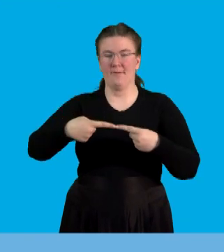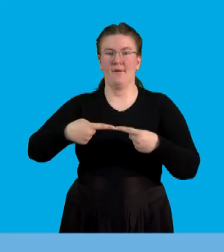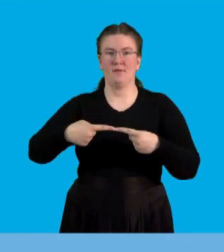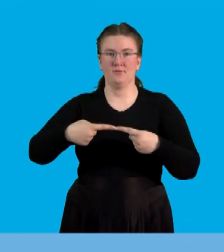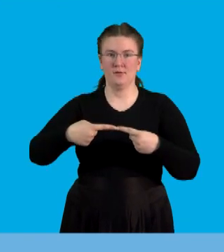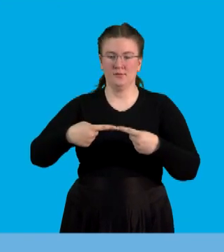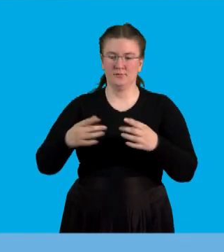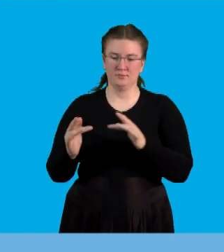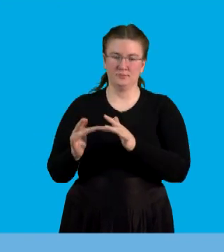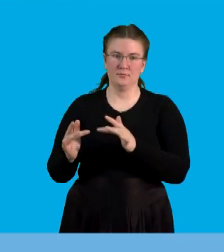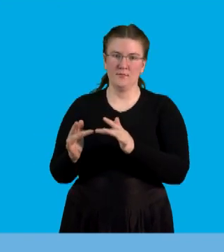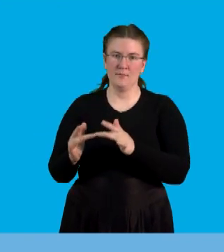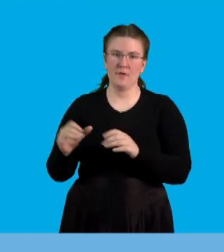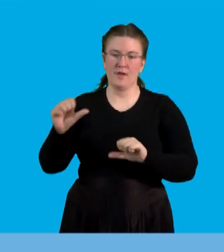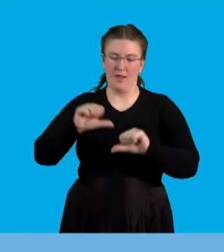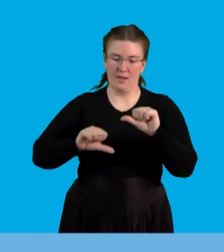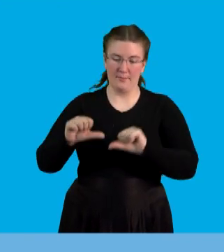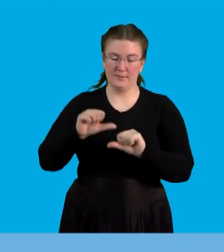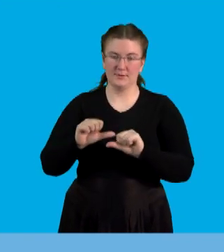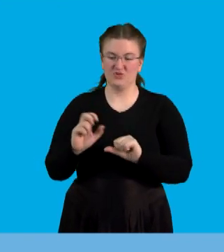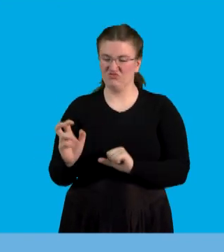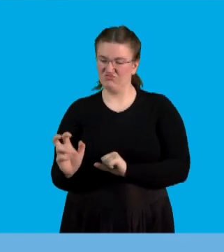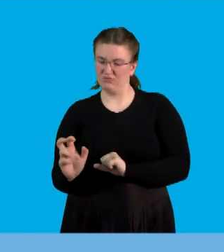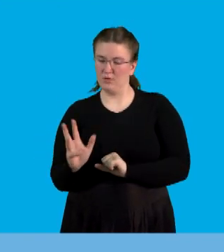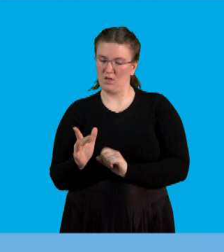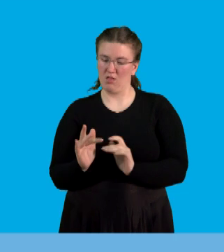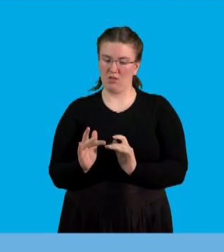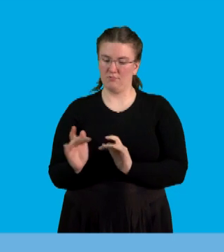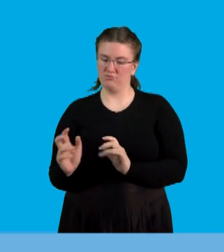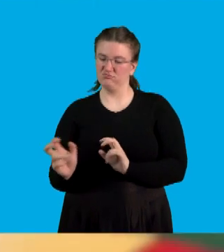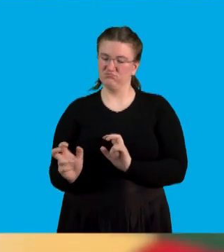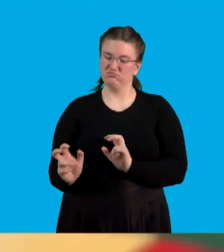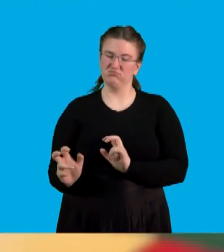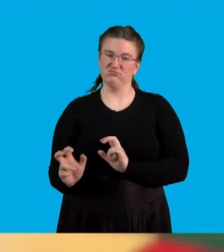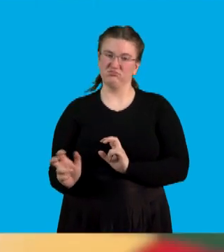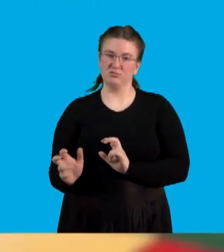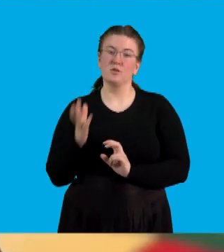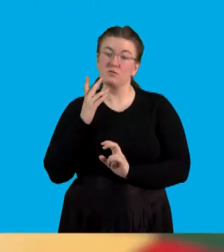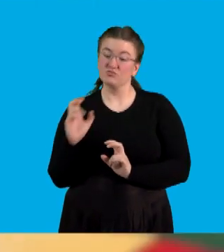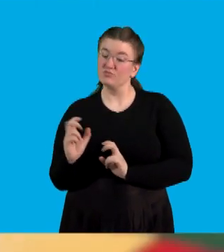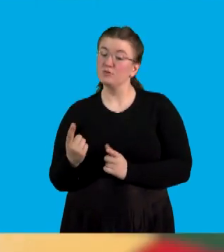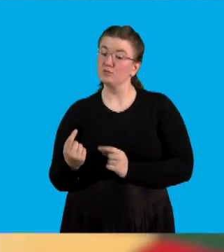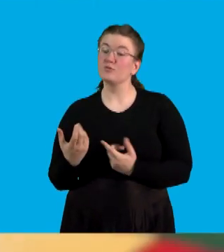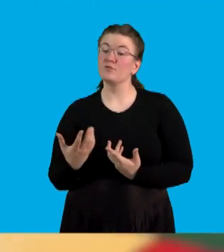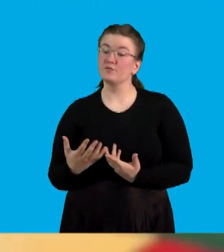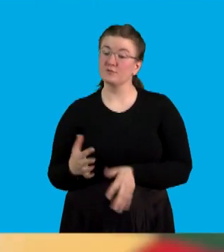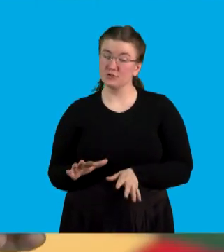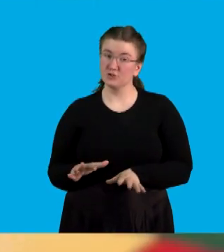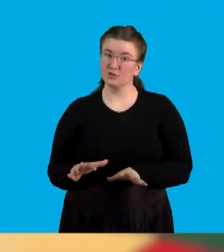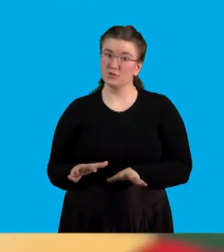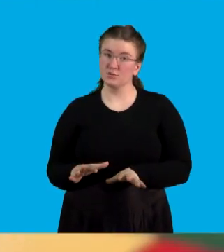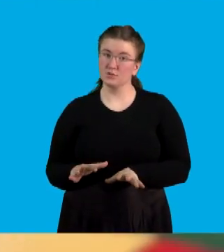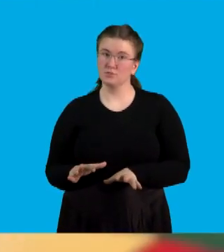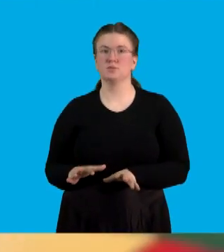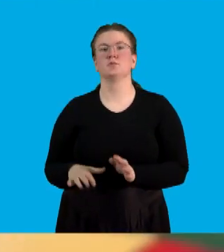the chemicals that are inside that particular cell, they will start to react with each other. And when they start reacting with each other, they will